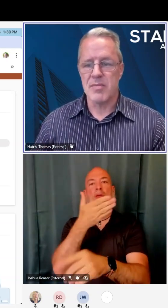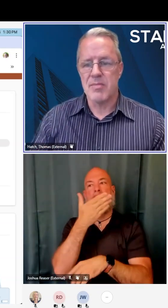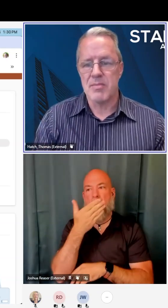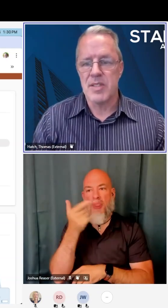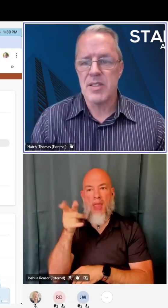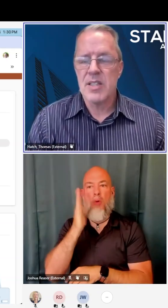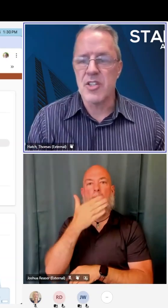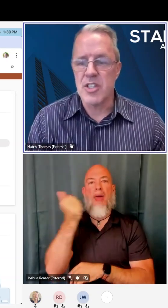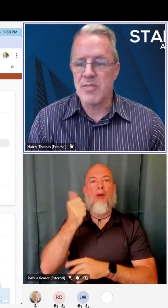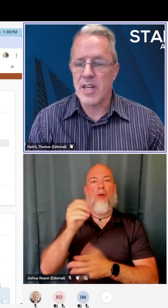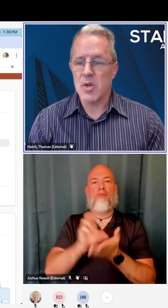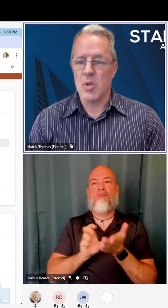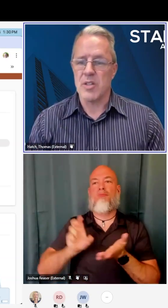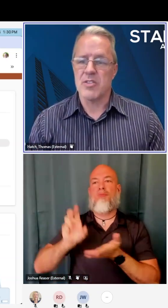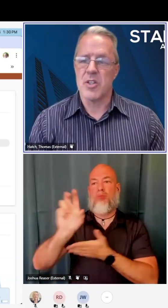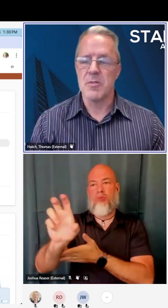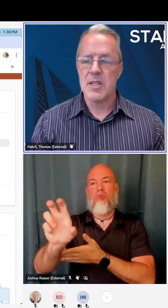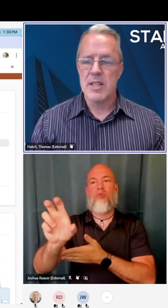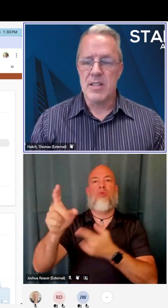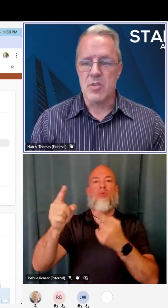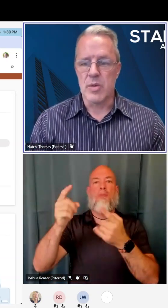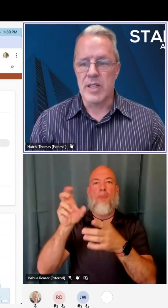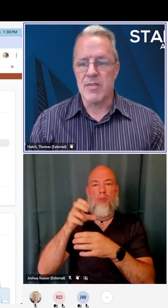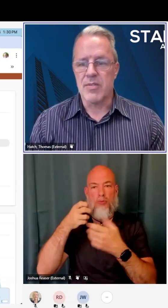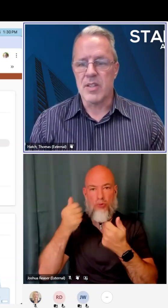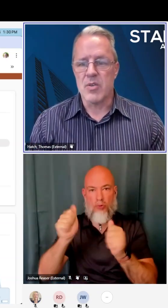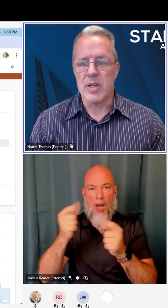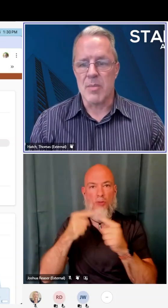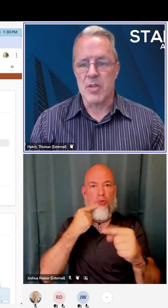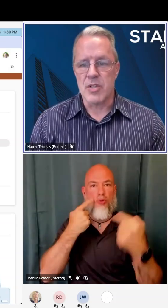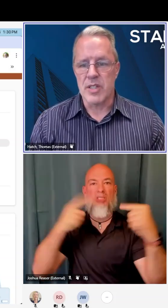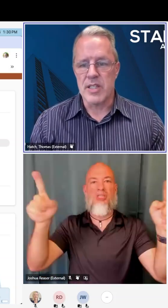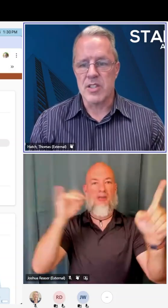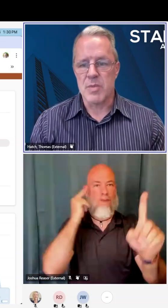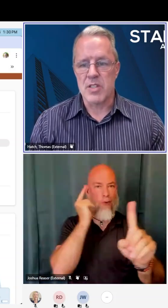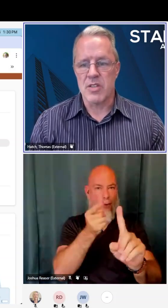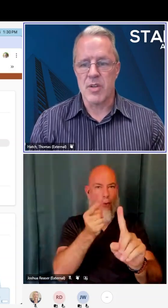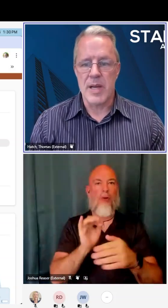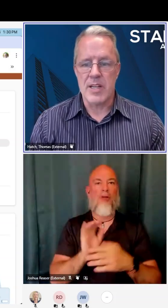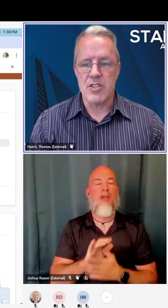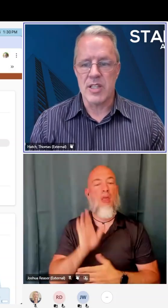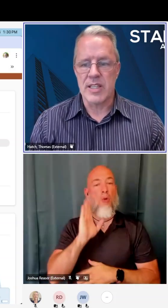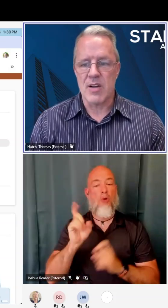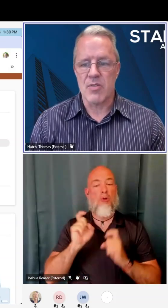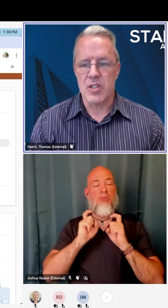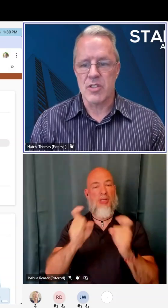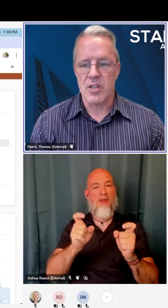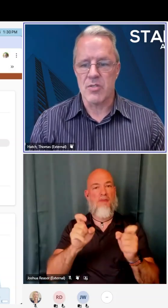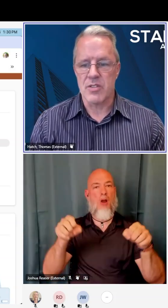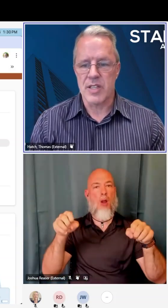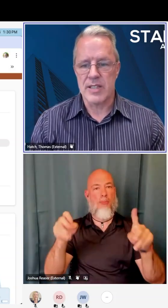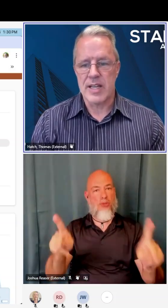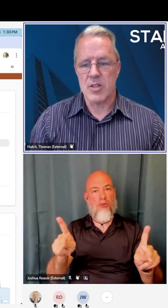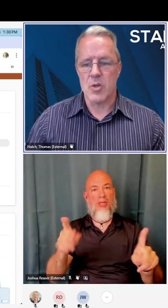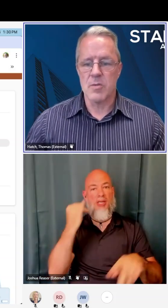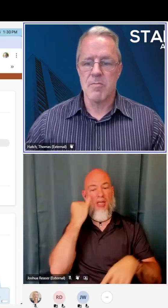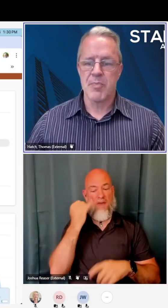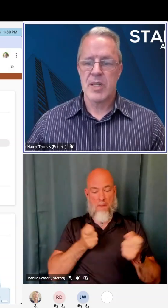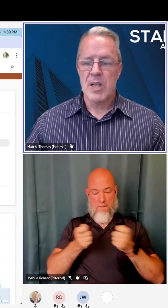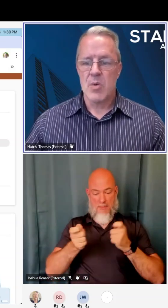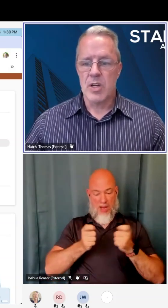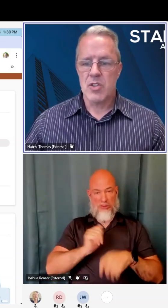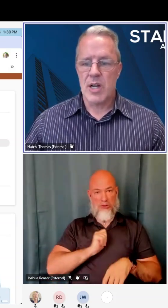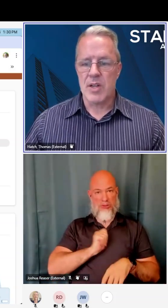to achieve that goal. And so this will give you an opportunity, especially if you're managing the account for yourself, to set that